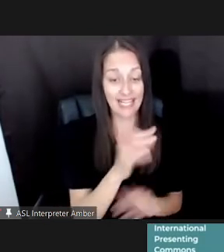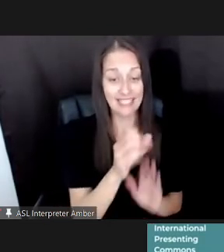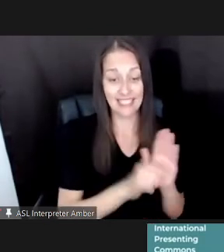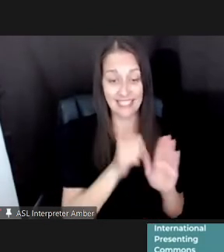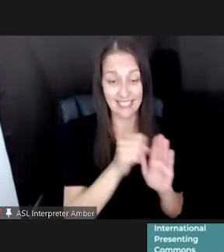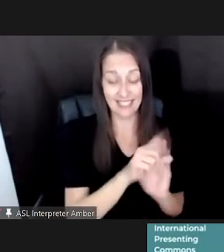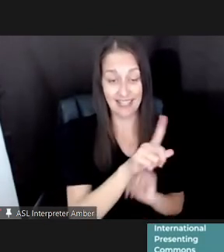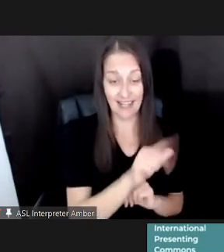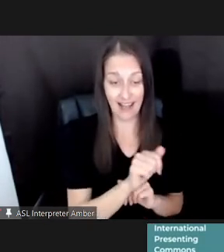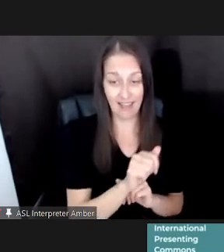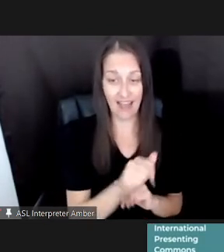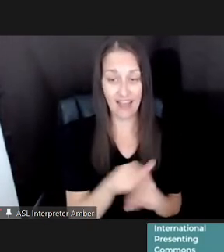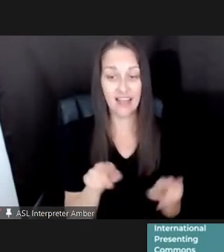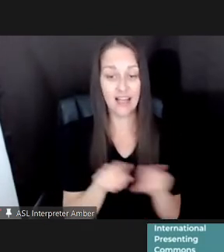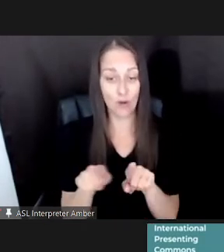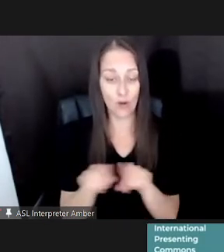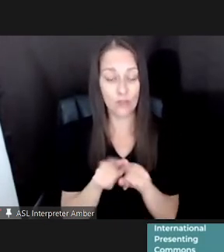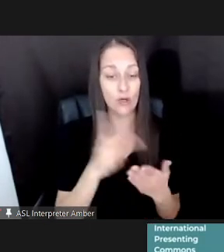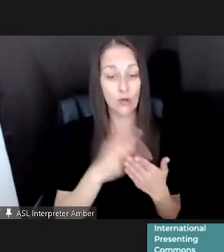programming Red Cat.